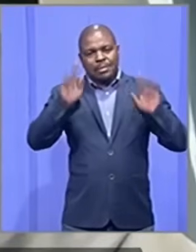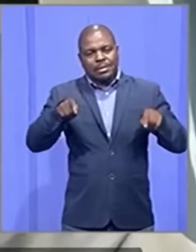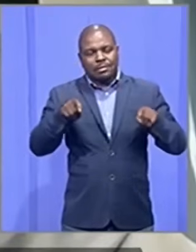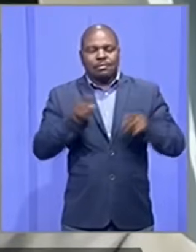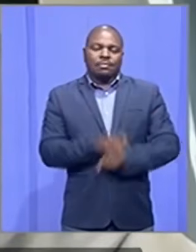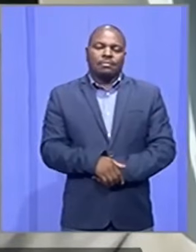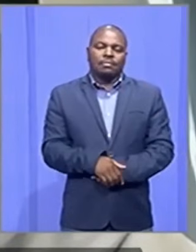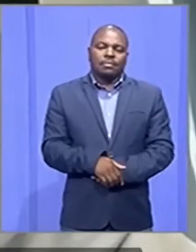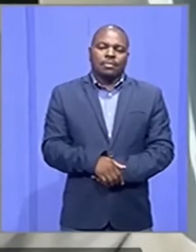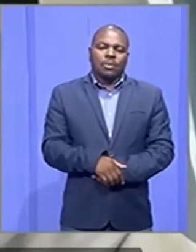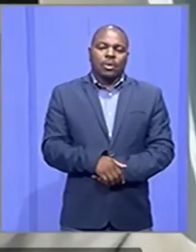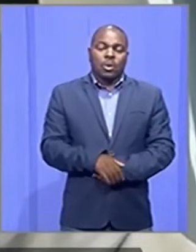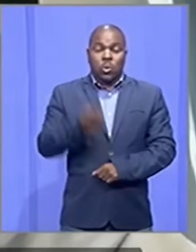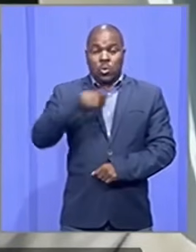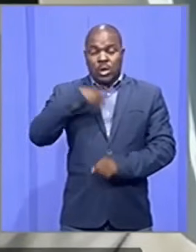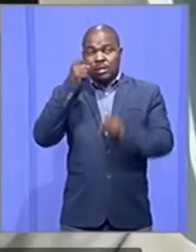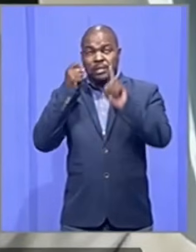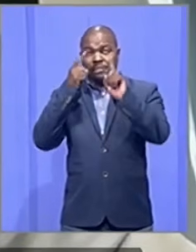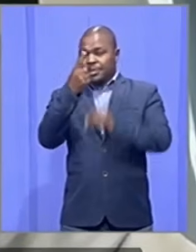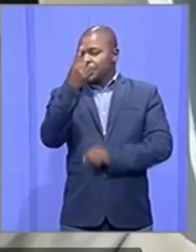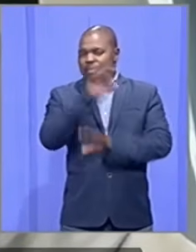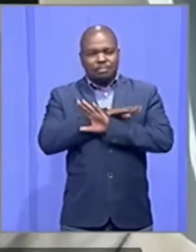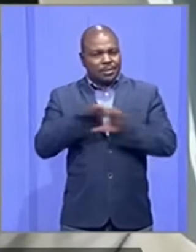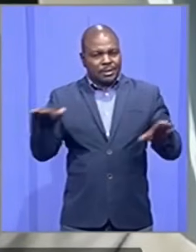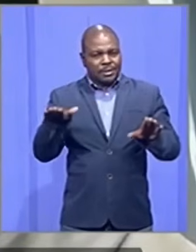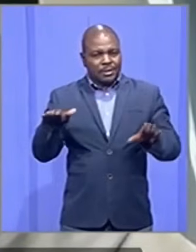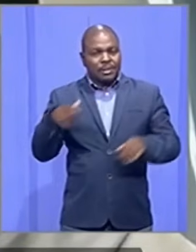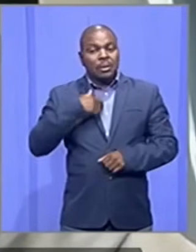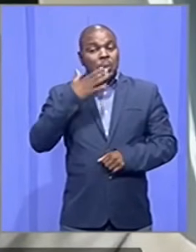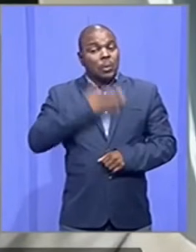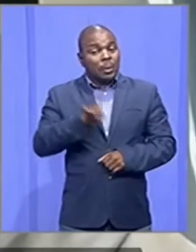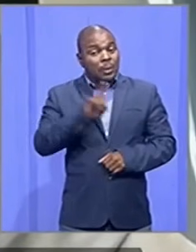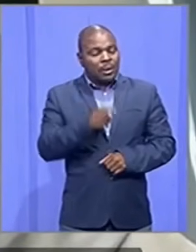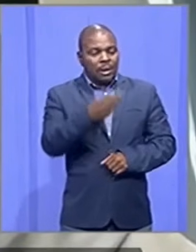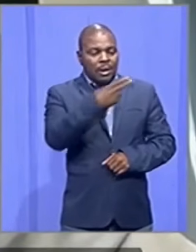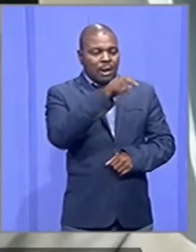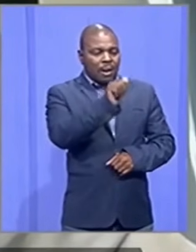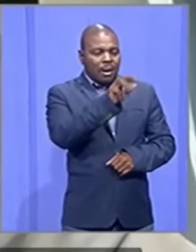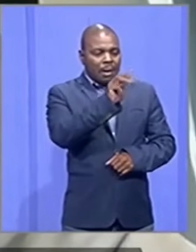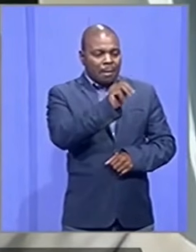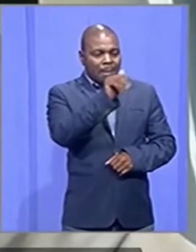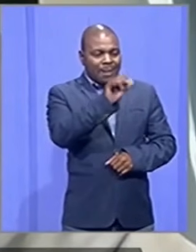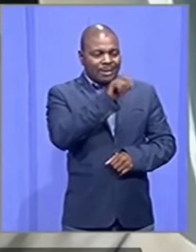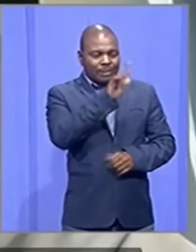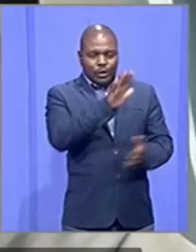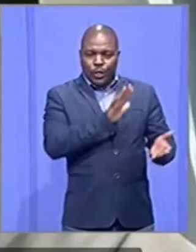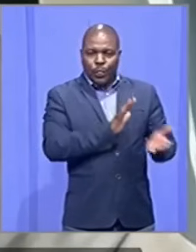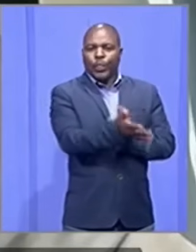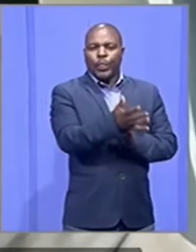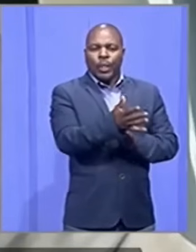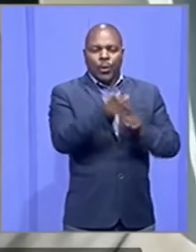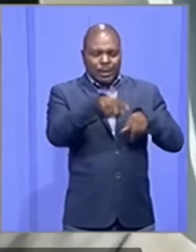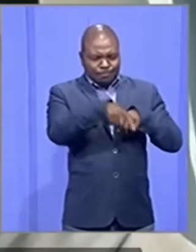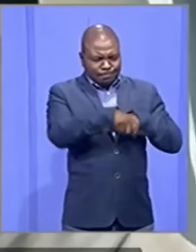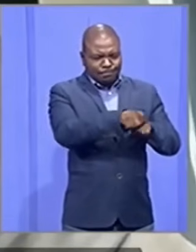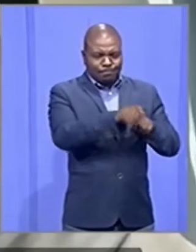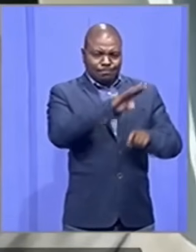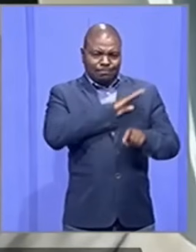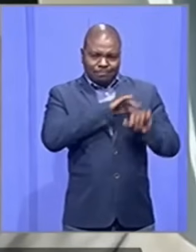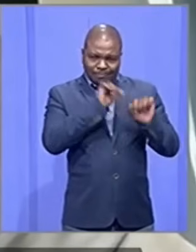mission. The mission is to destroy Hamas, to chase and hunt its